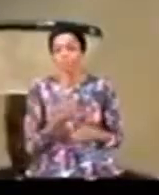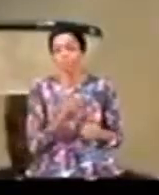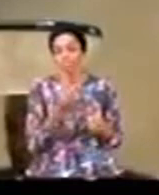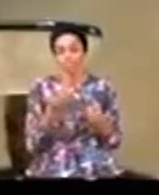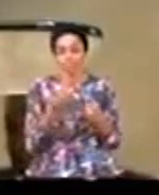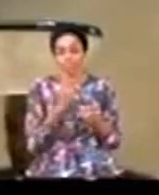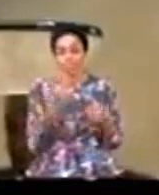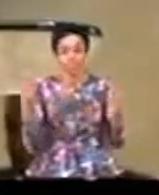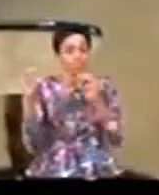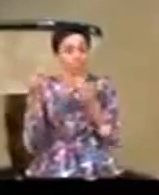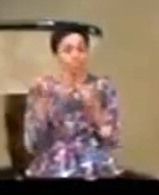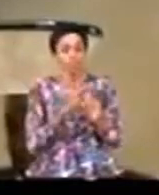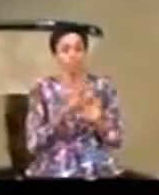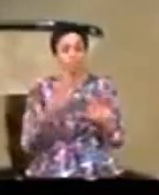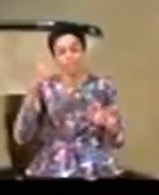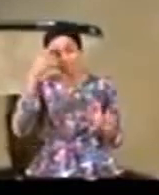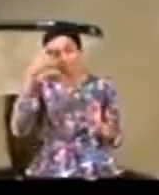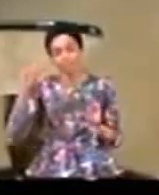Lord.